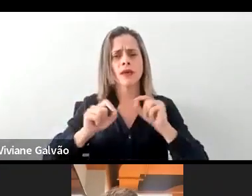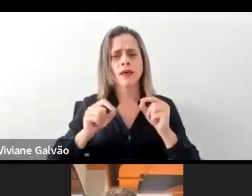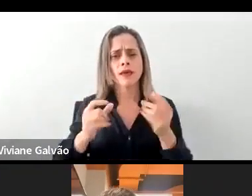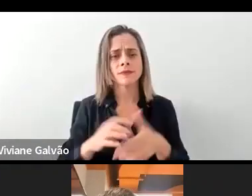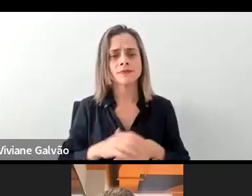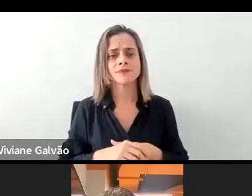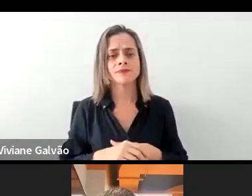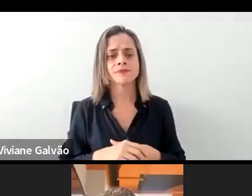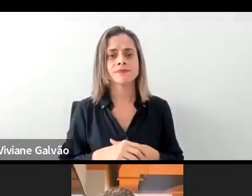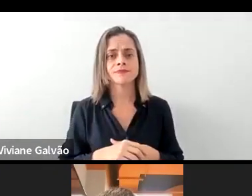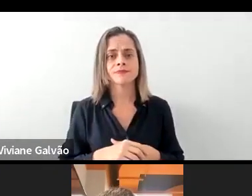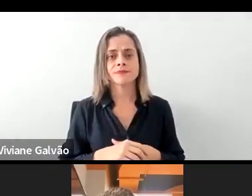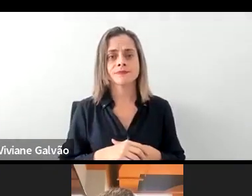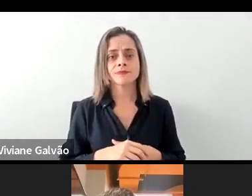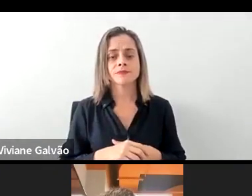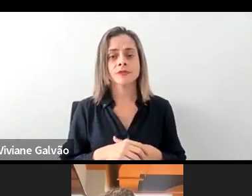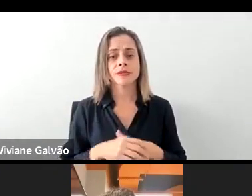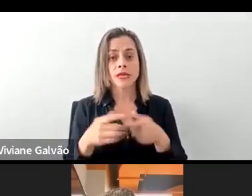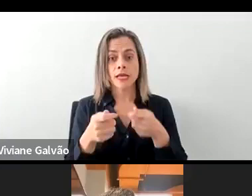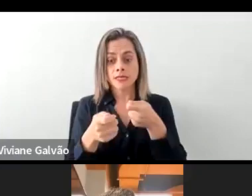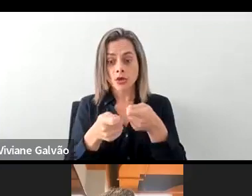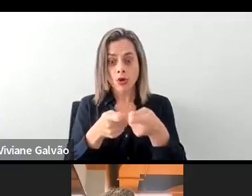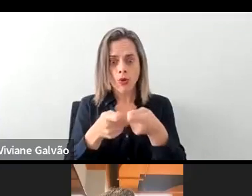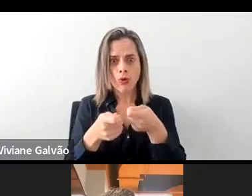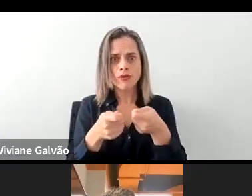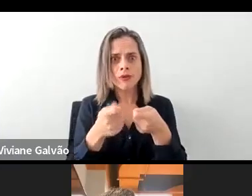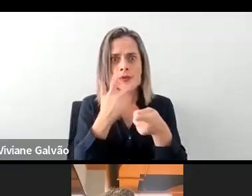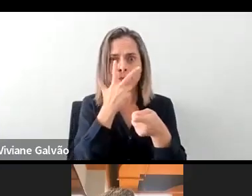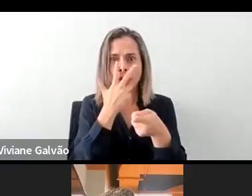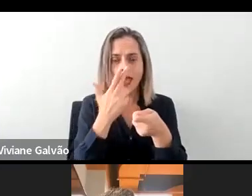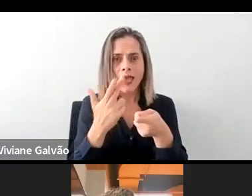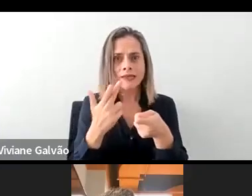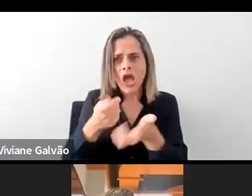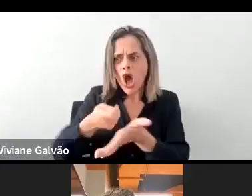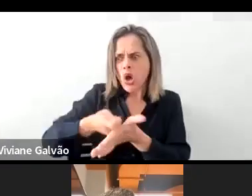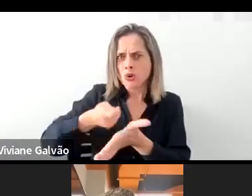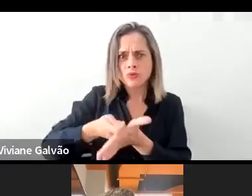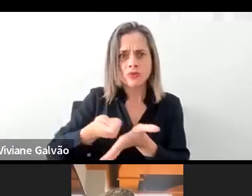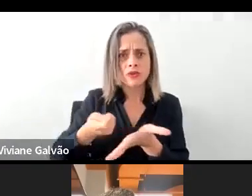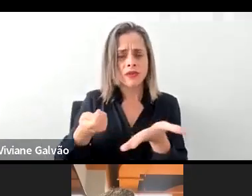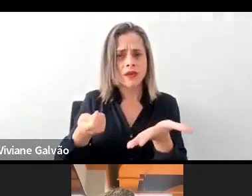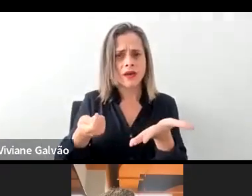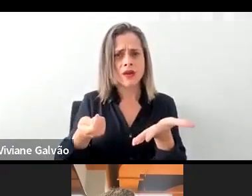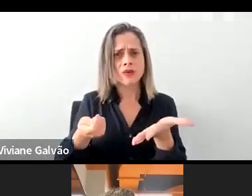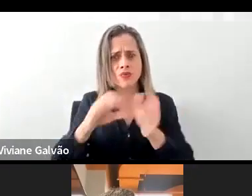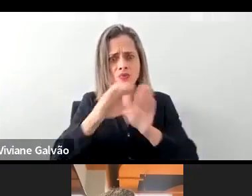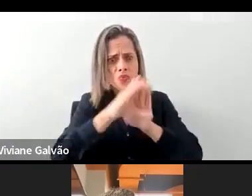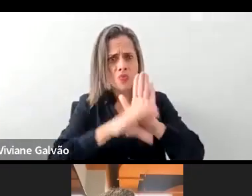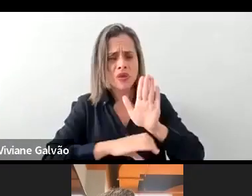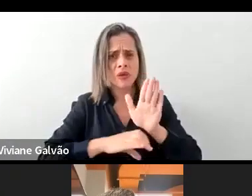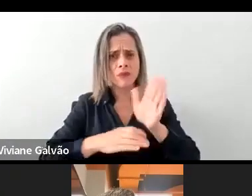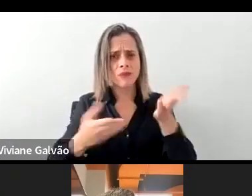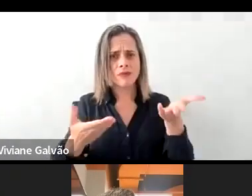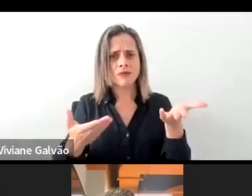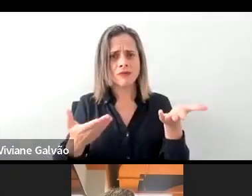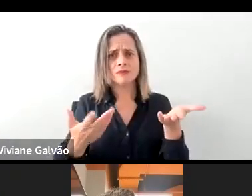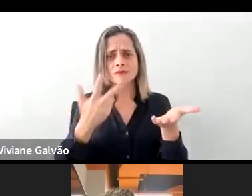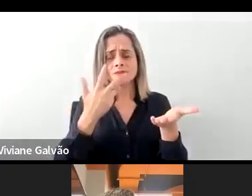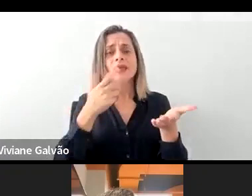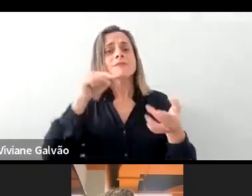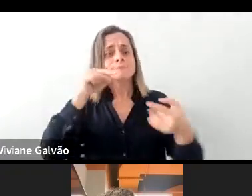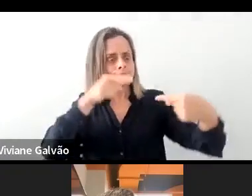intrusive control and development of a curriculum of that kind is a direct political attack on the communities